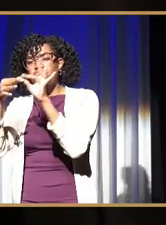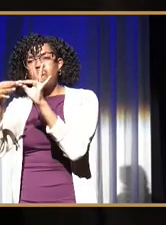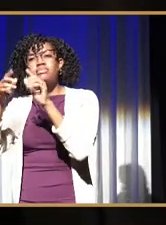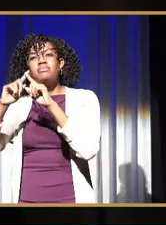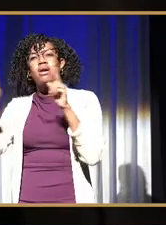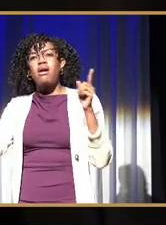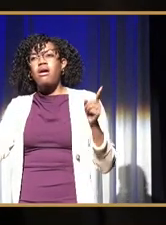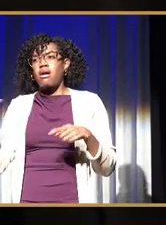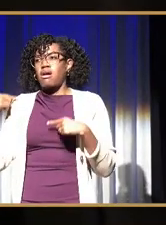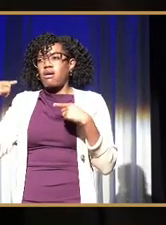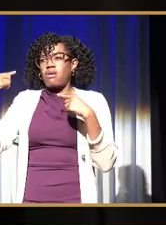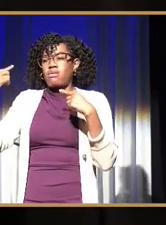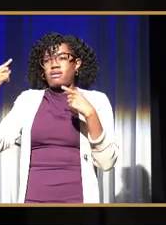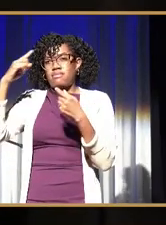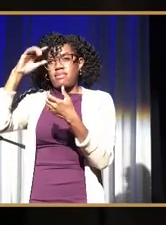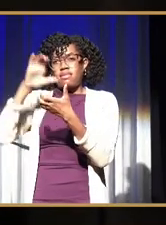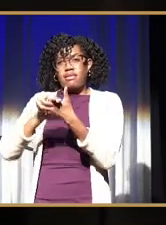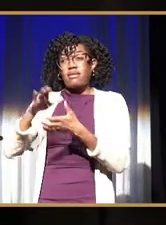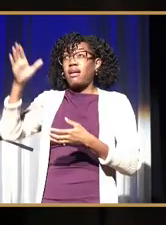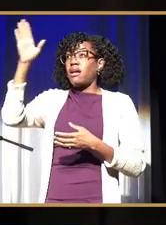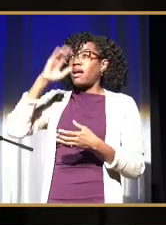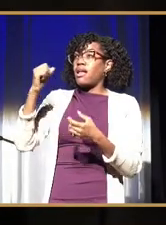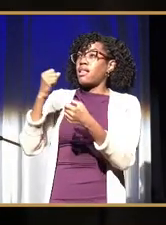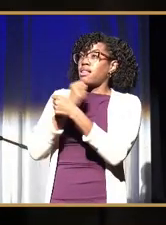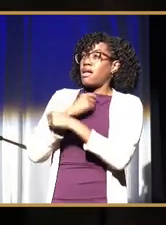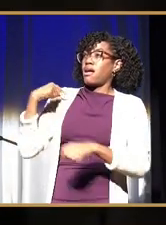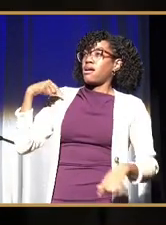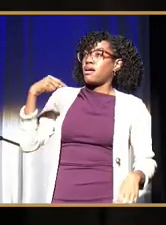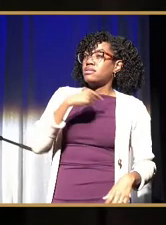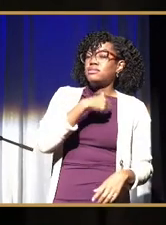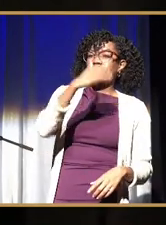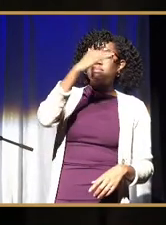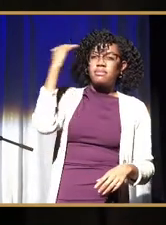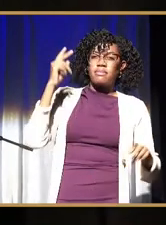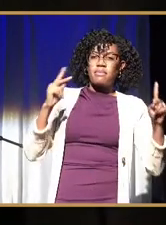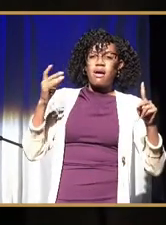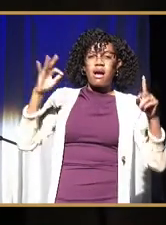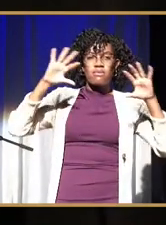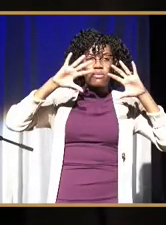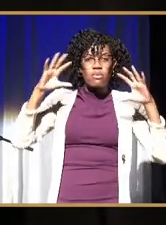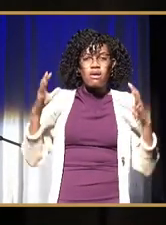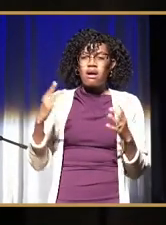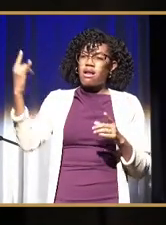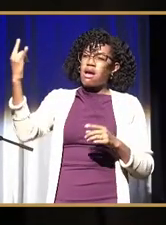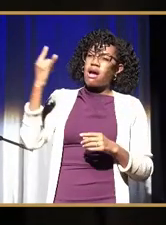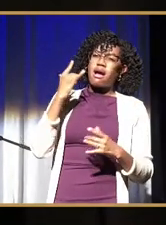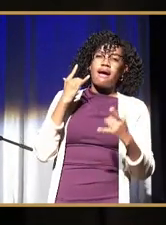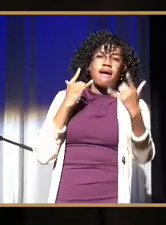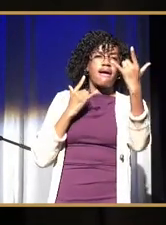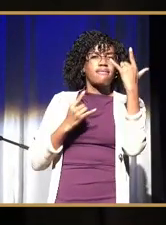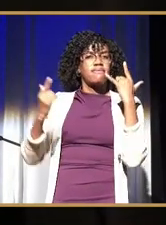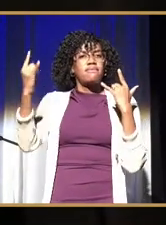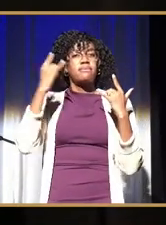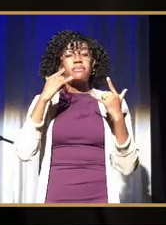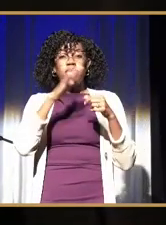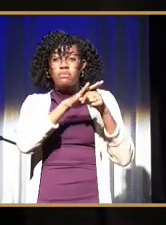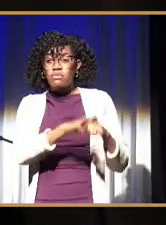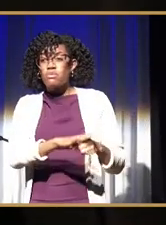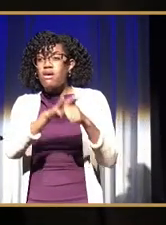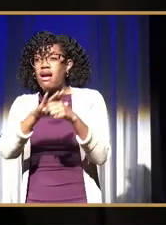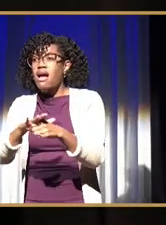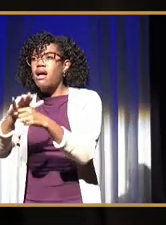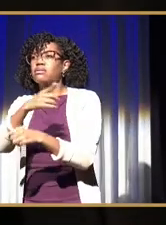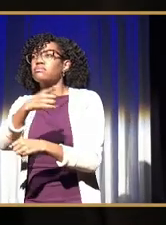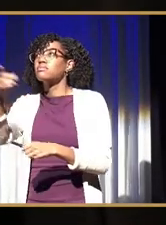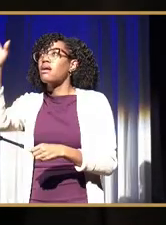that God loves us, the black people of the world, the oppressed people